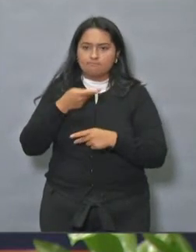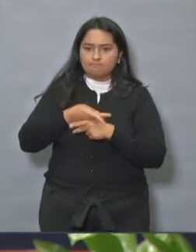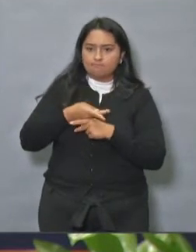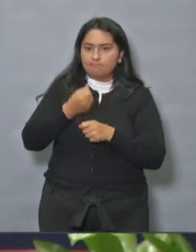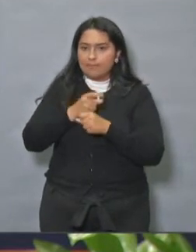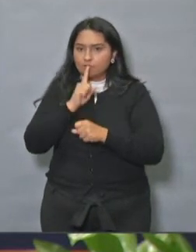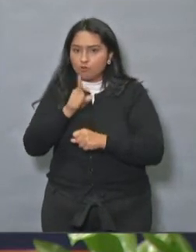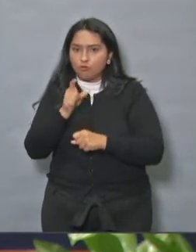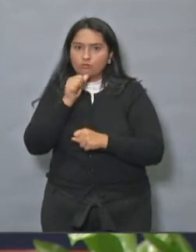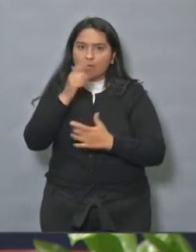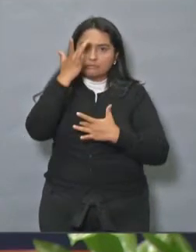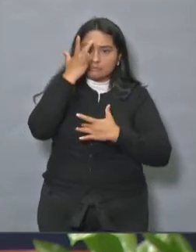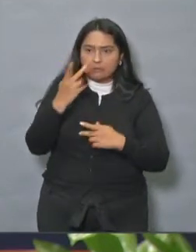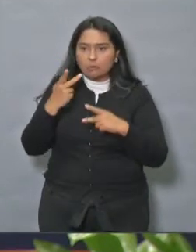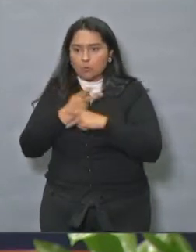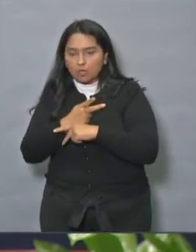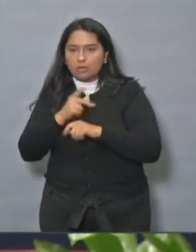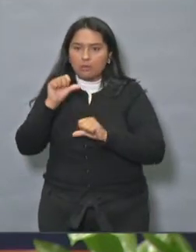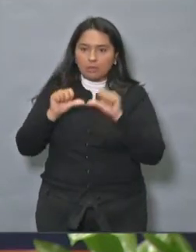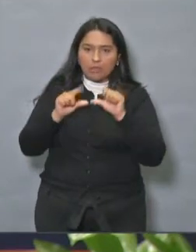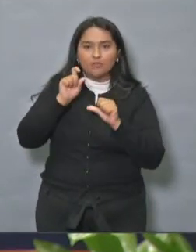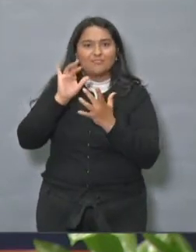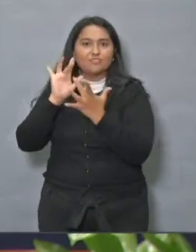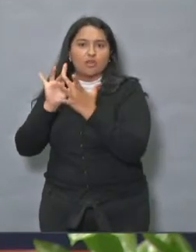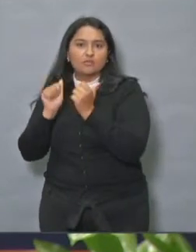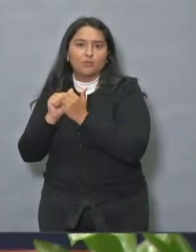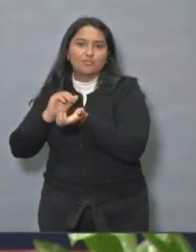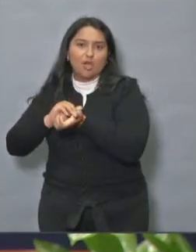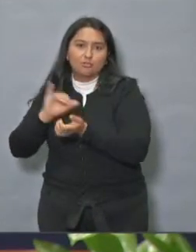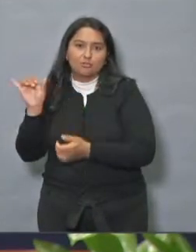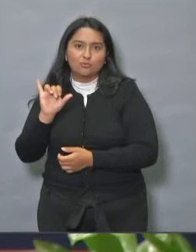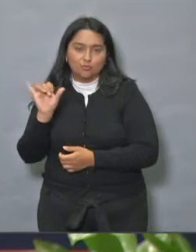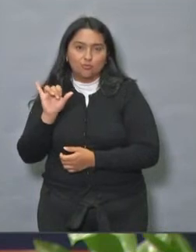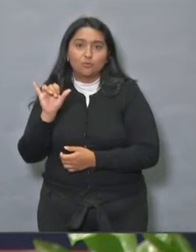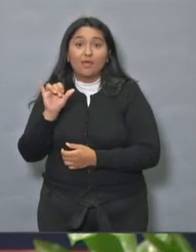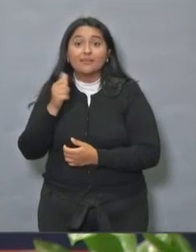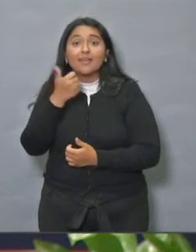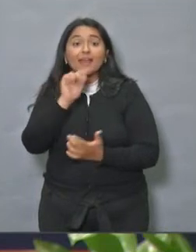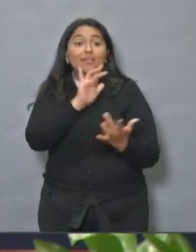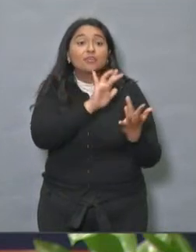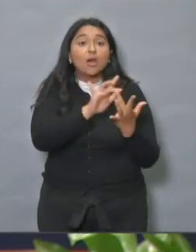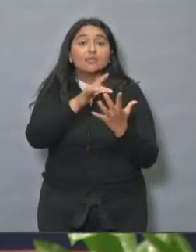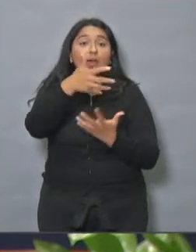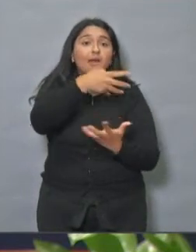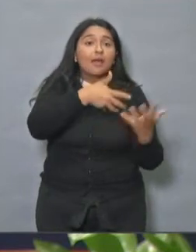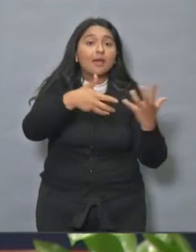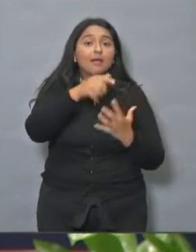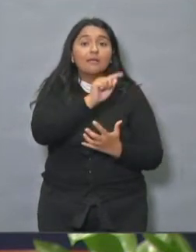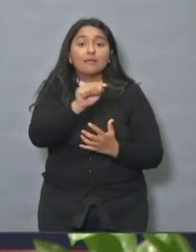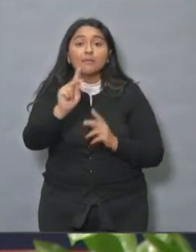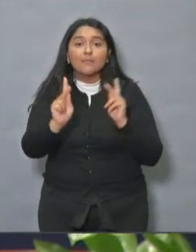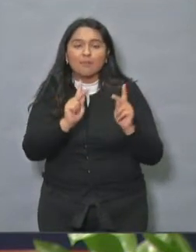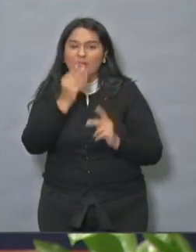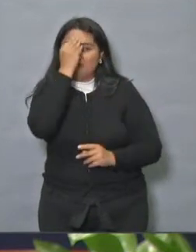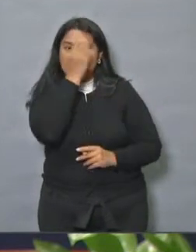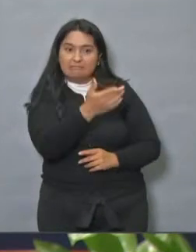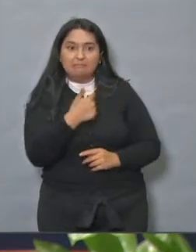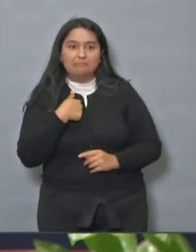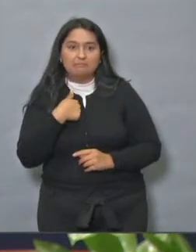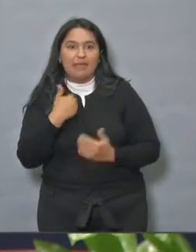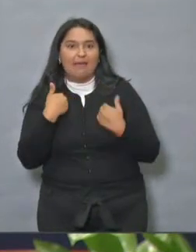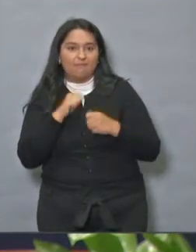in communication with your healthcare provider, and alert any contacts that you might have had that they had an